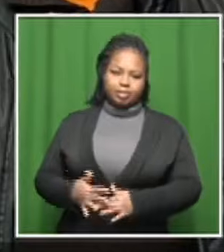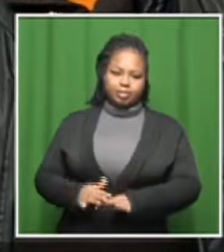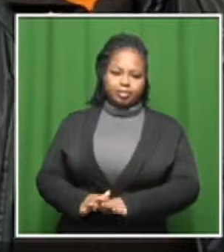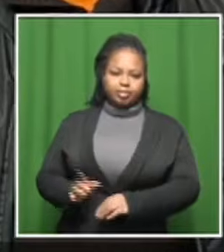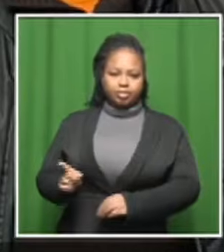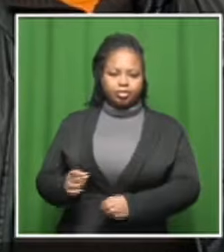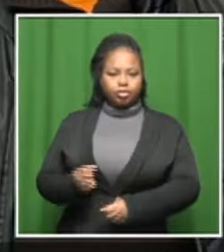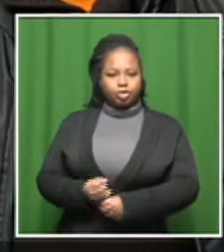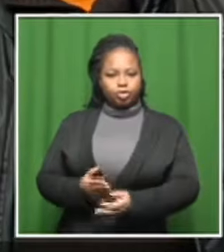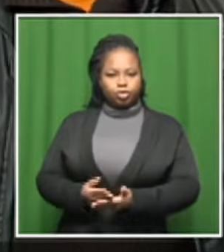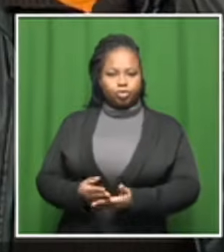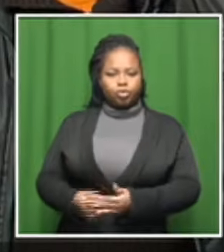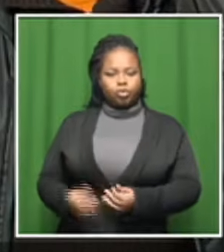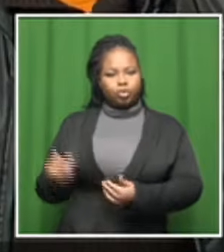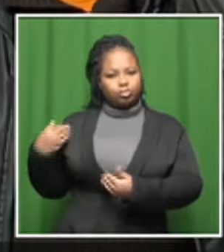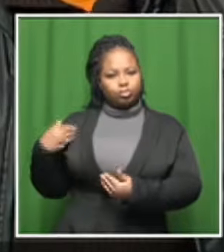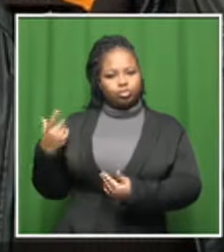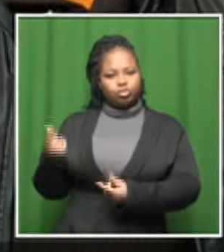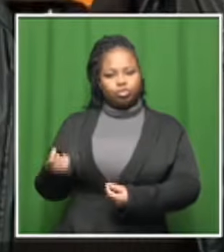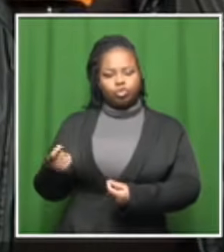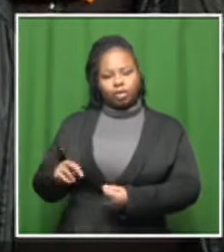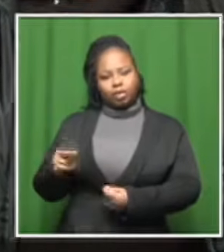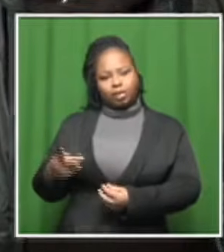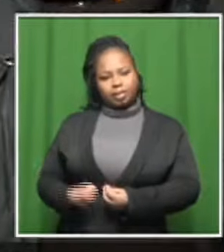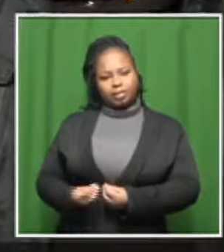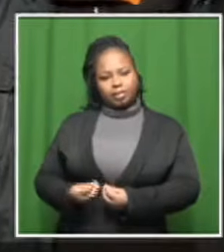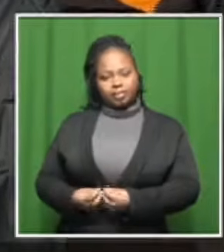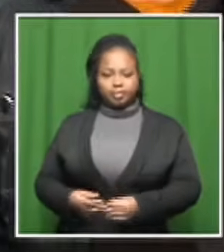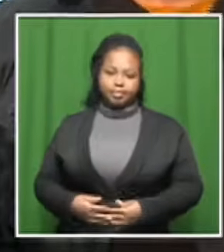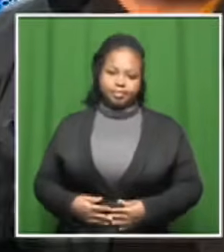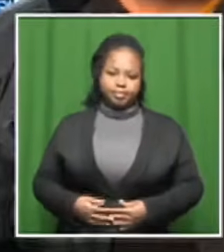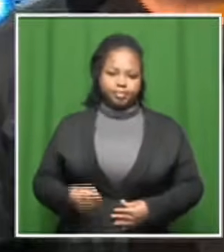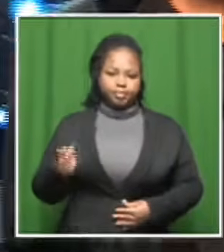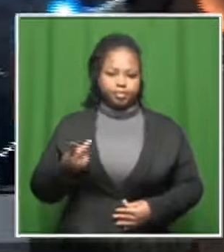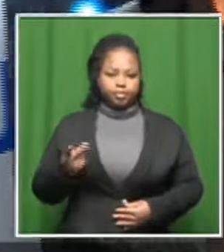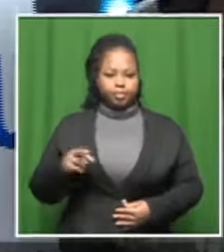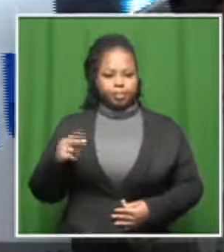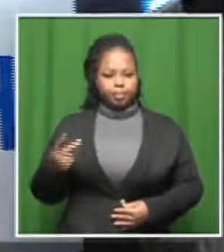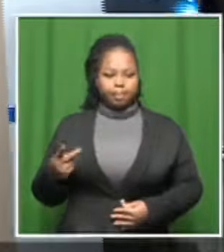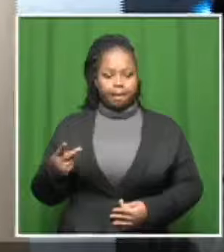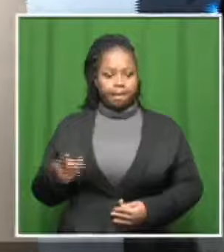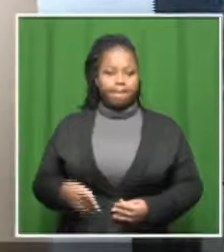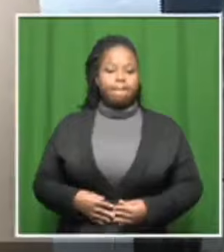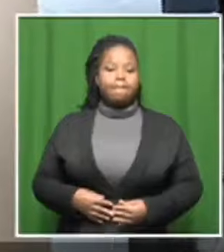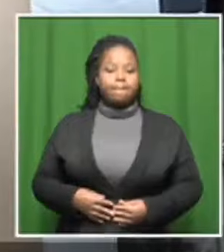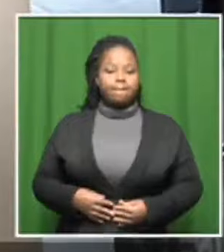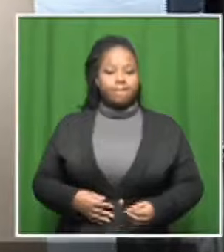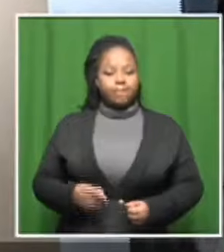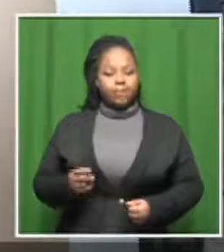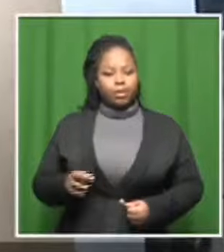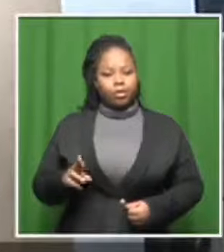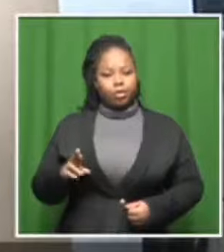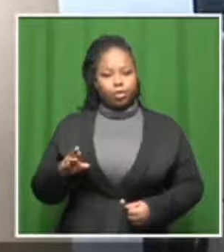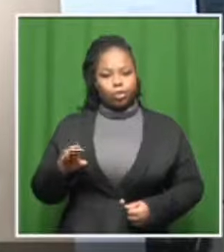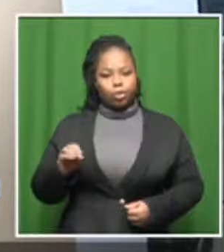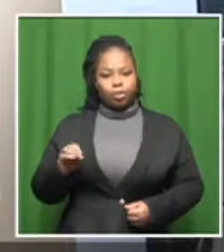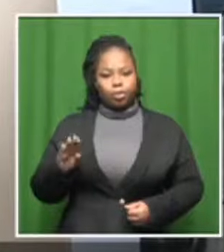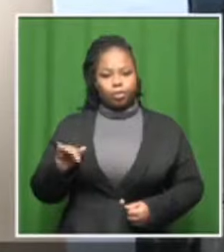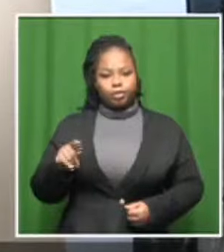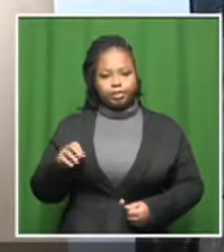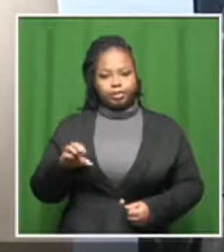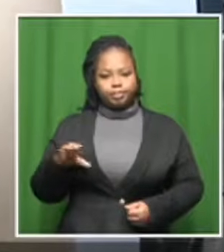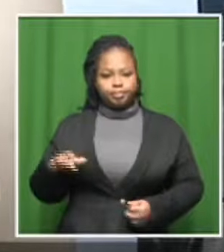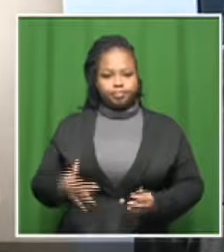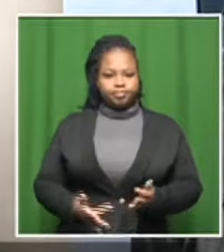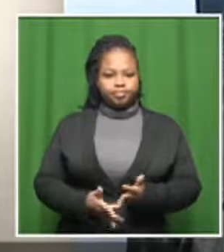conducting certain tasks. So in that space, one of the areas that we are keen on is on robotic technologies. Our idea